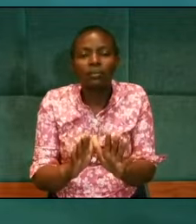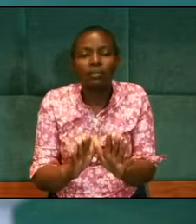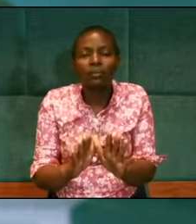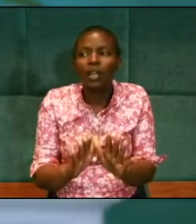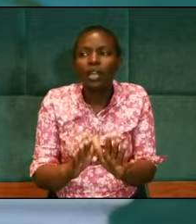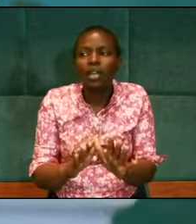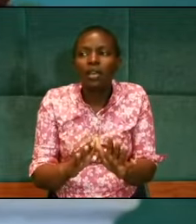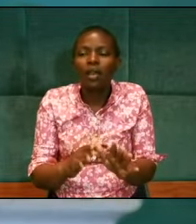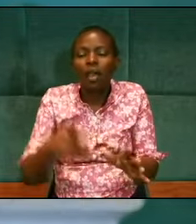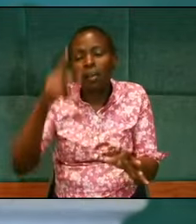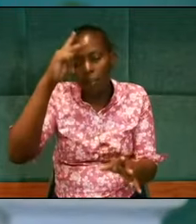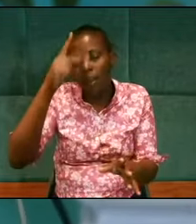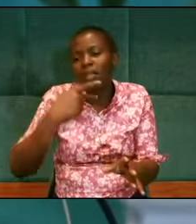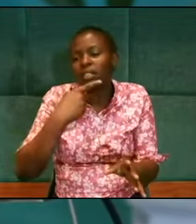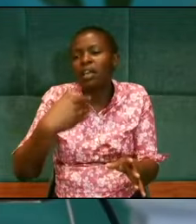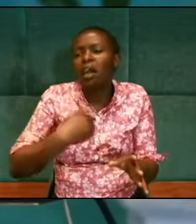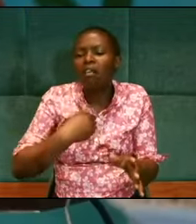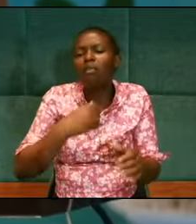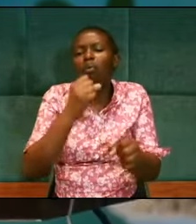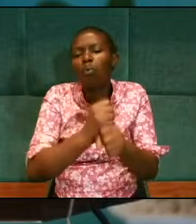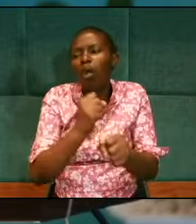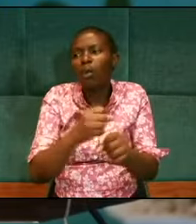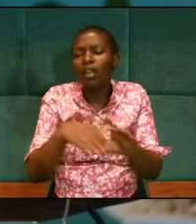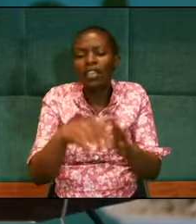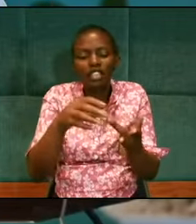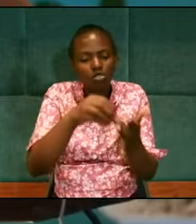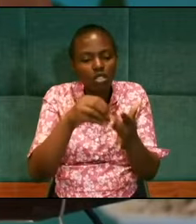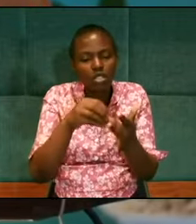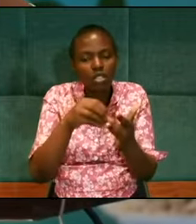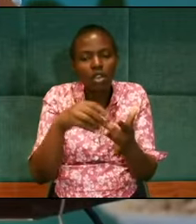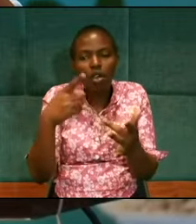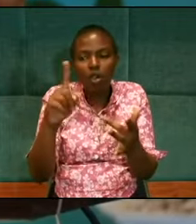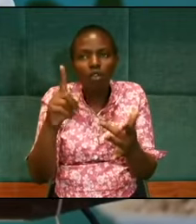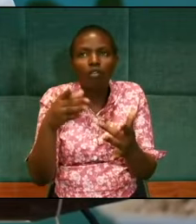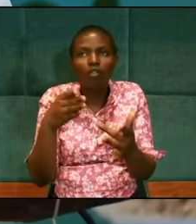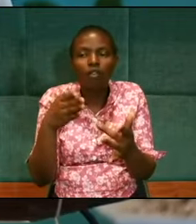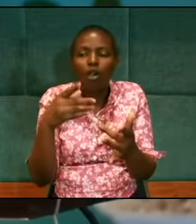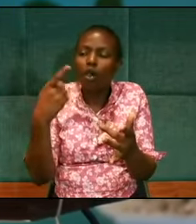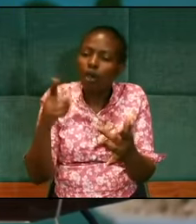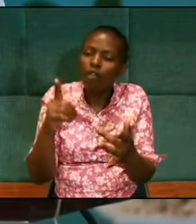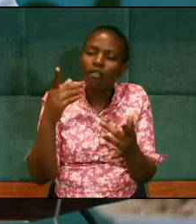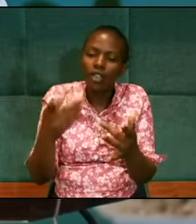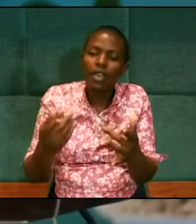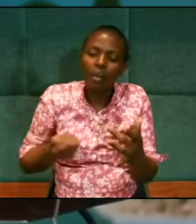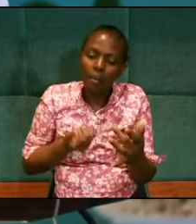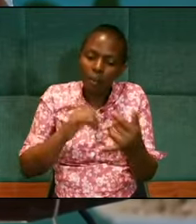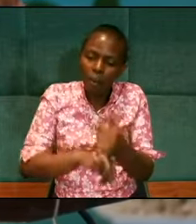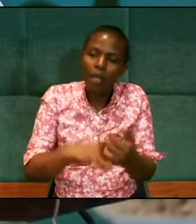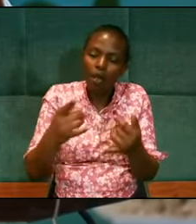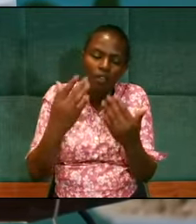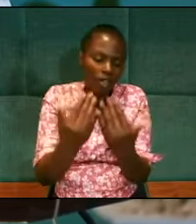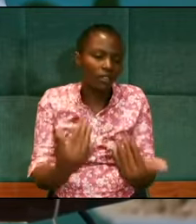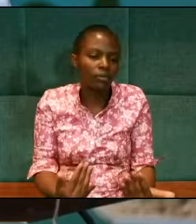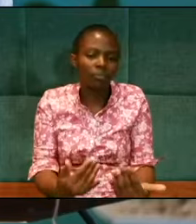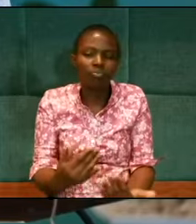repeat, parents have a great role in the choice of the spouses of their children.